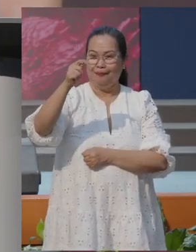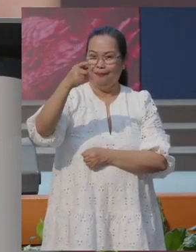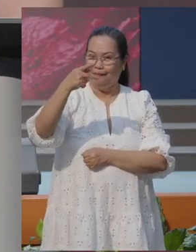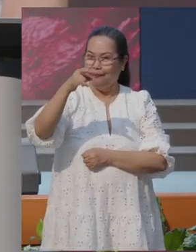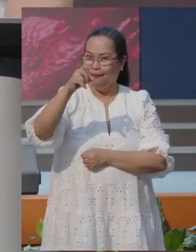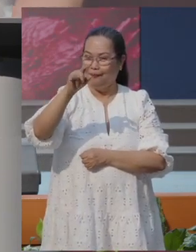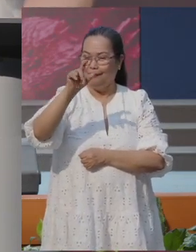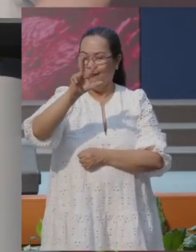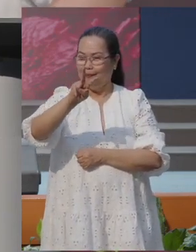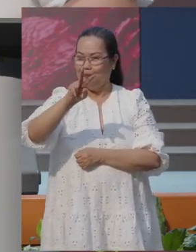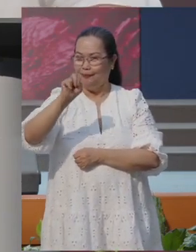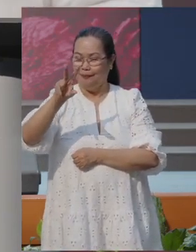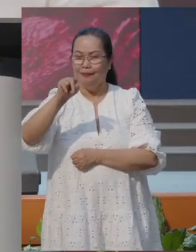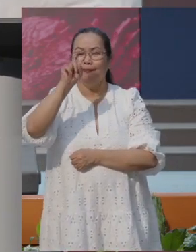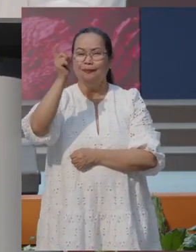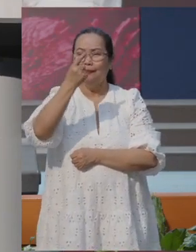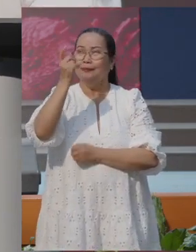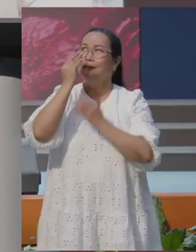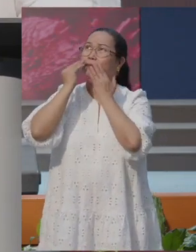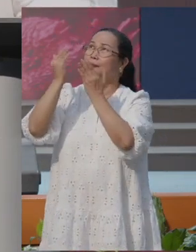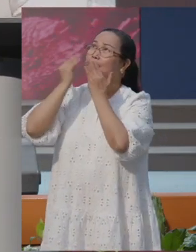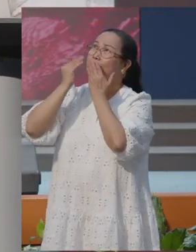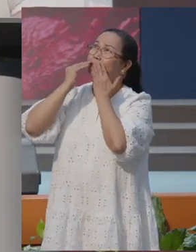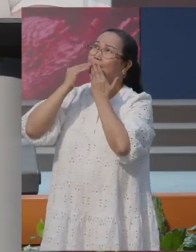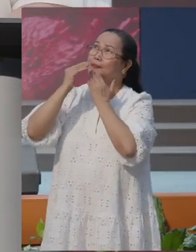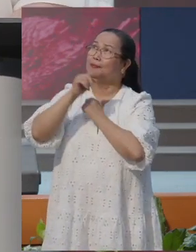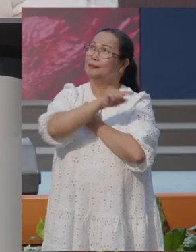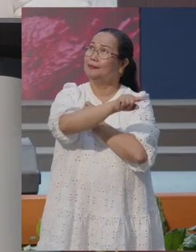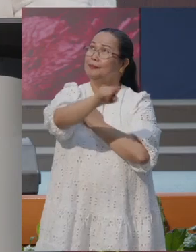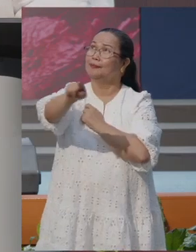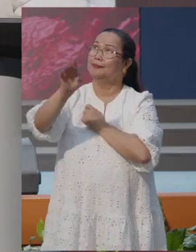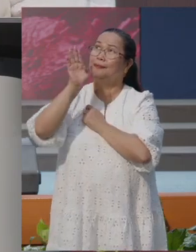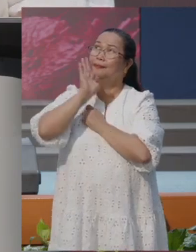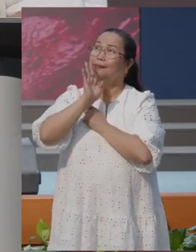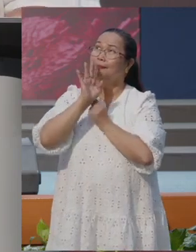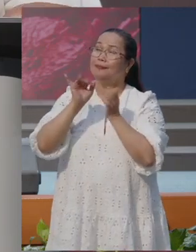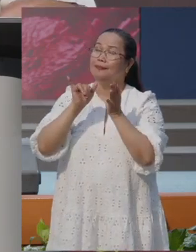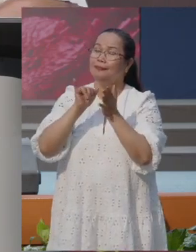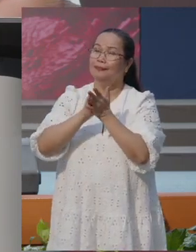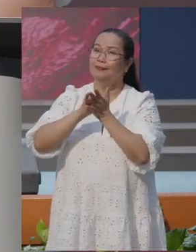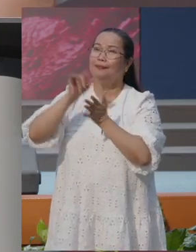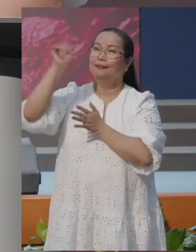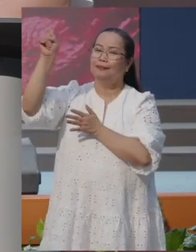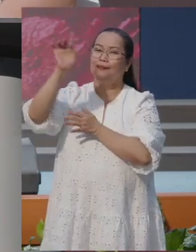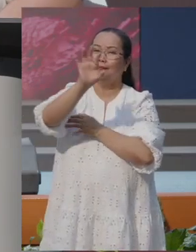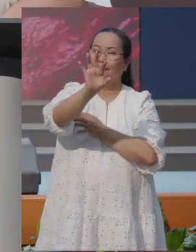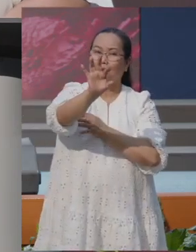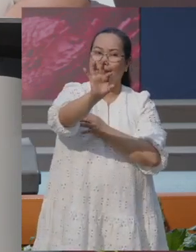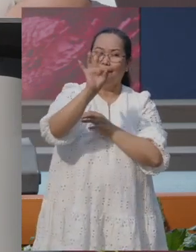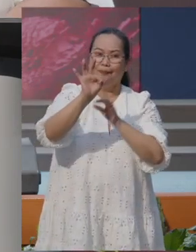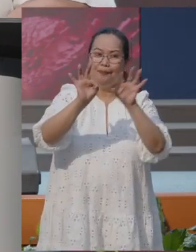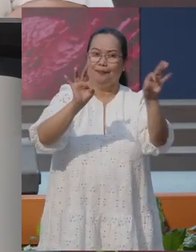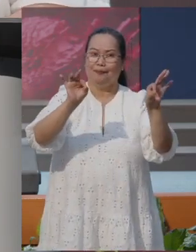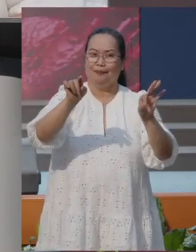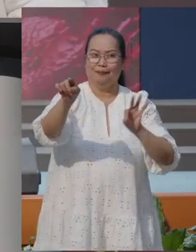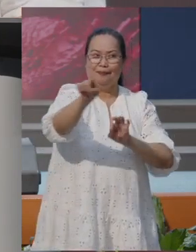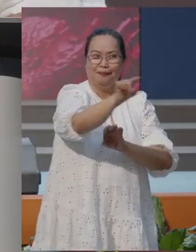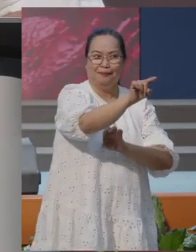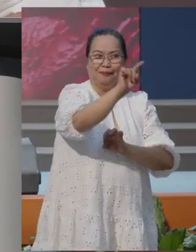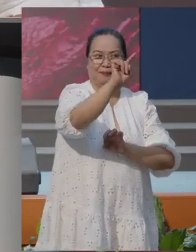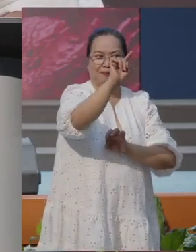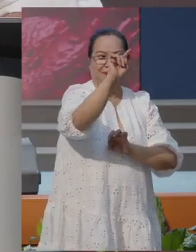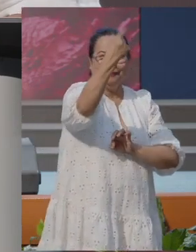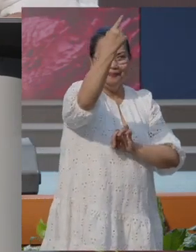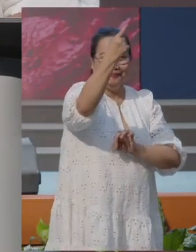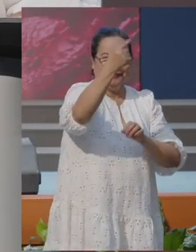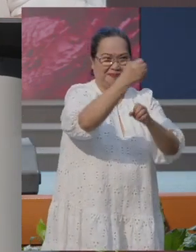ought always to give thanks to God for you, brothers, beloved by the Lord, because God chose you as the first fruits